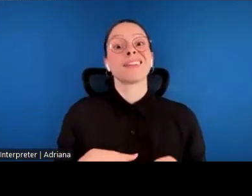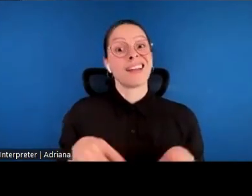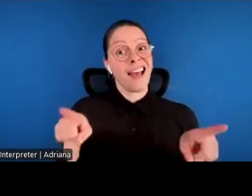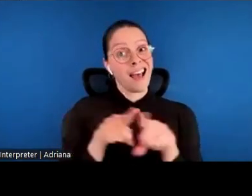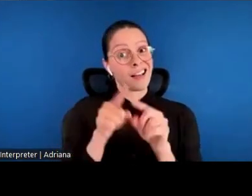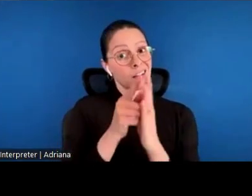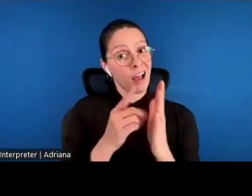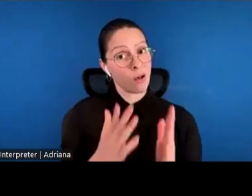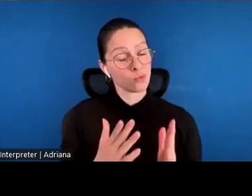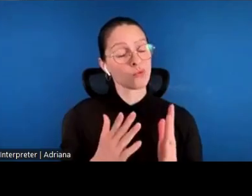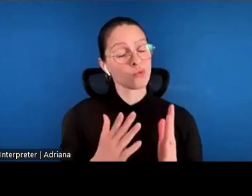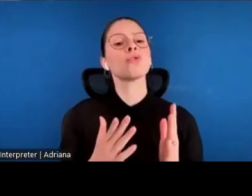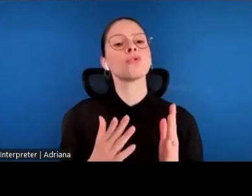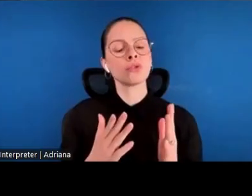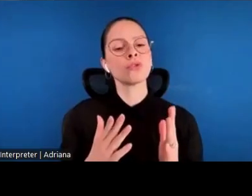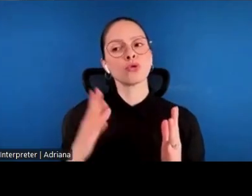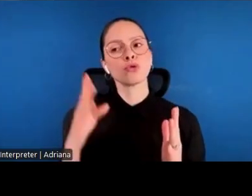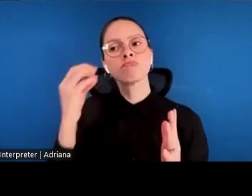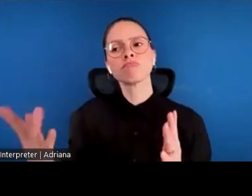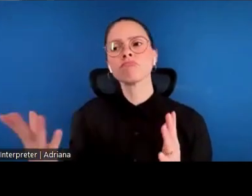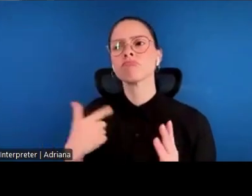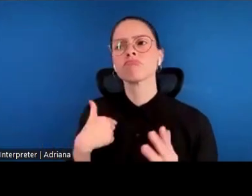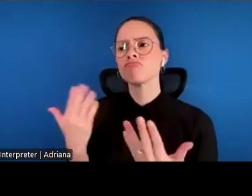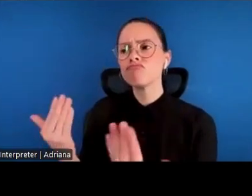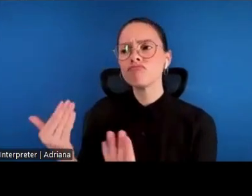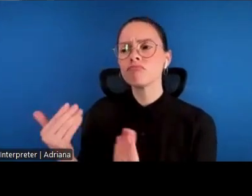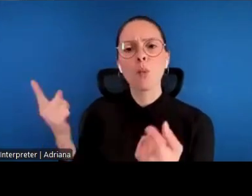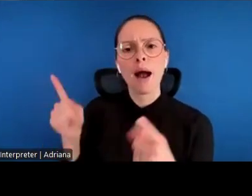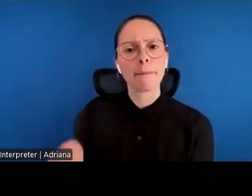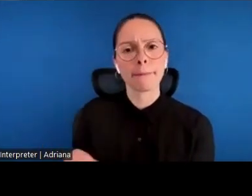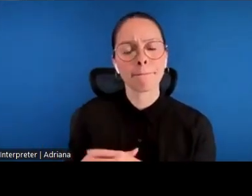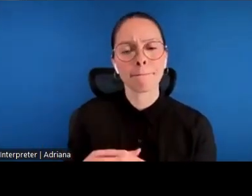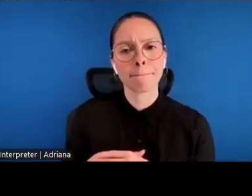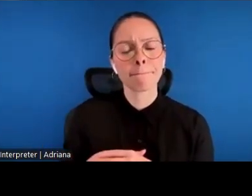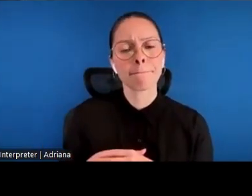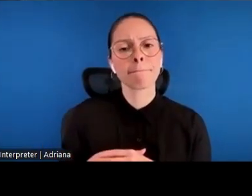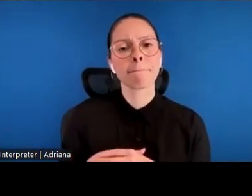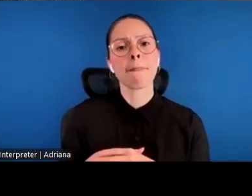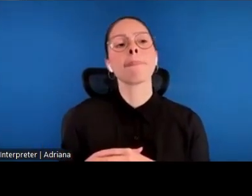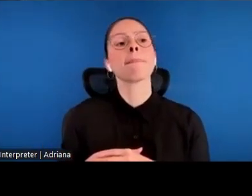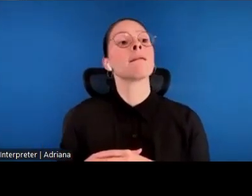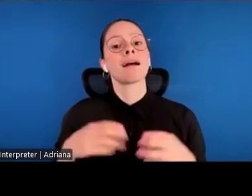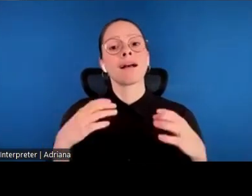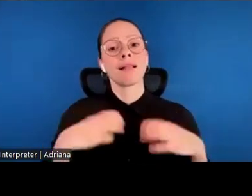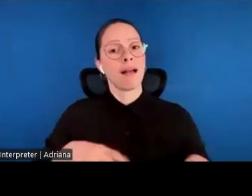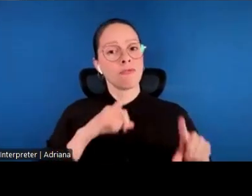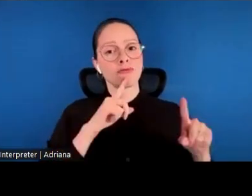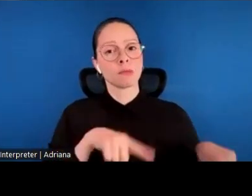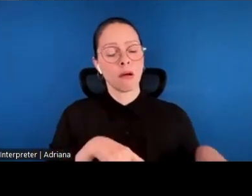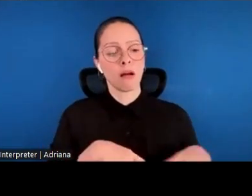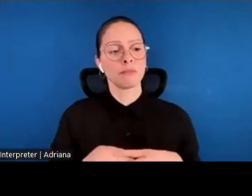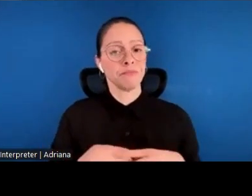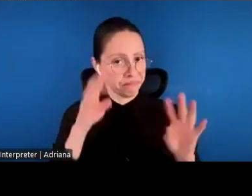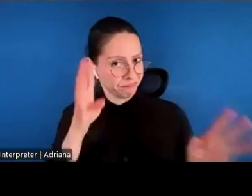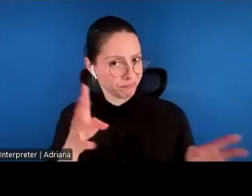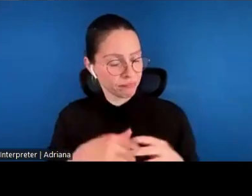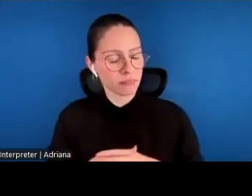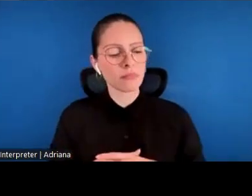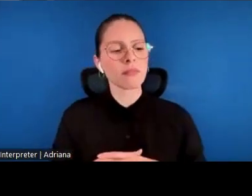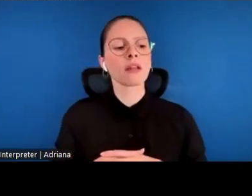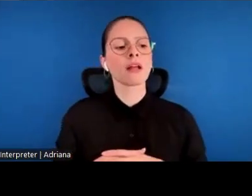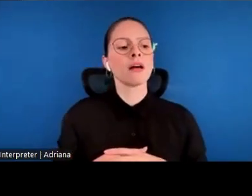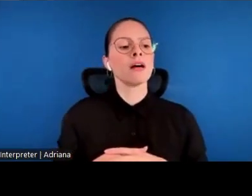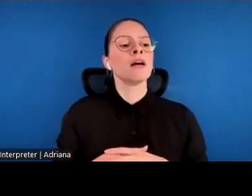well, tell me what happened. And your client says, hypothetically, that he